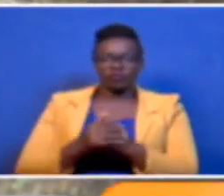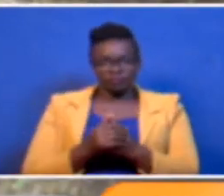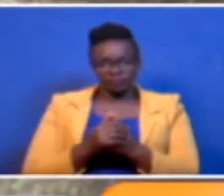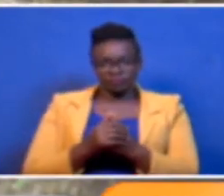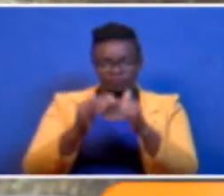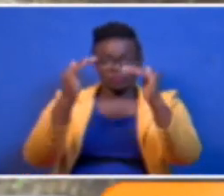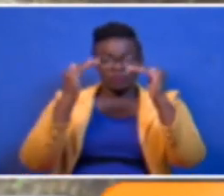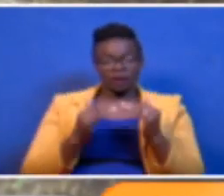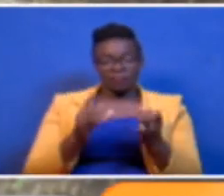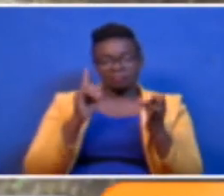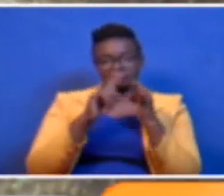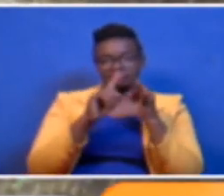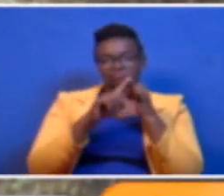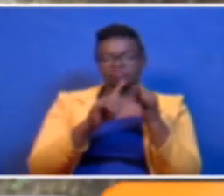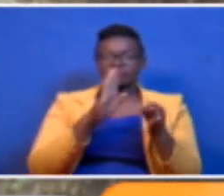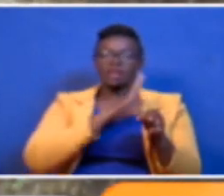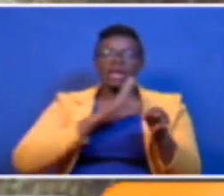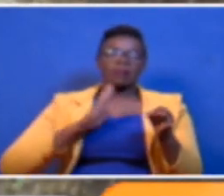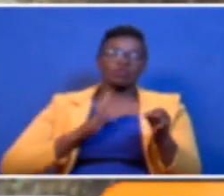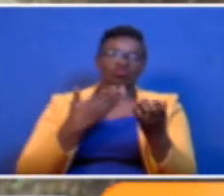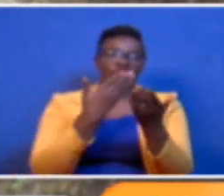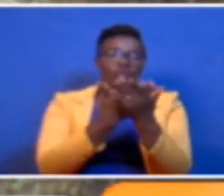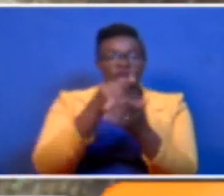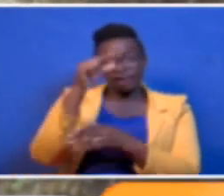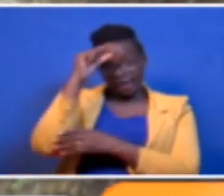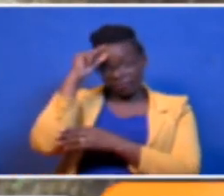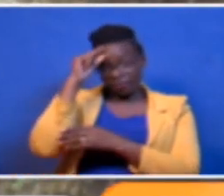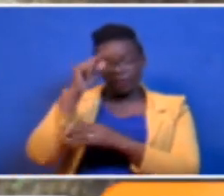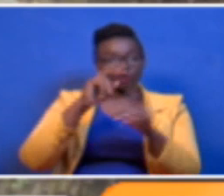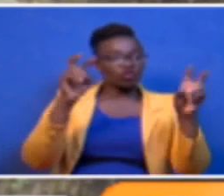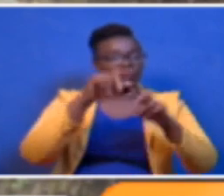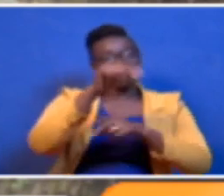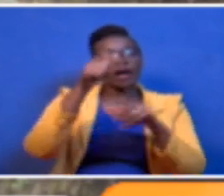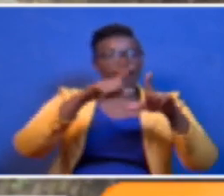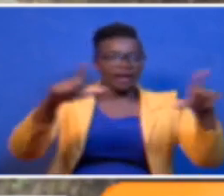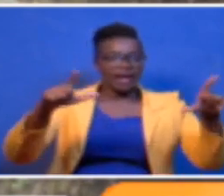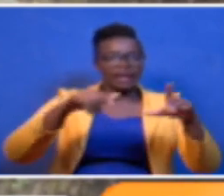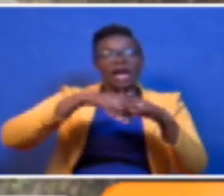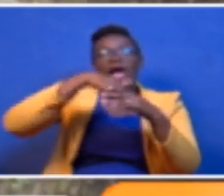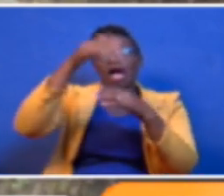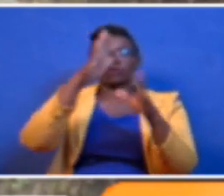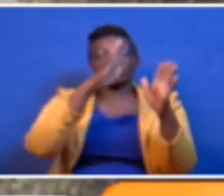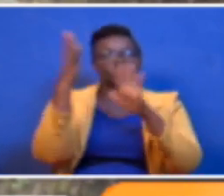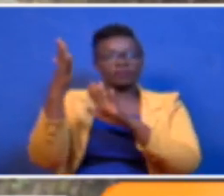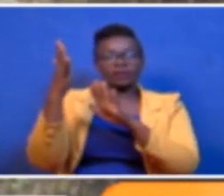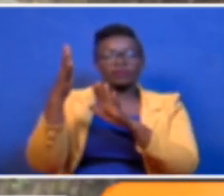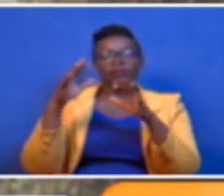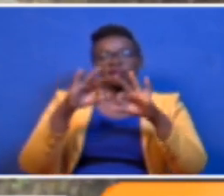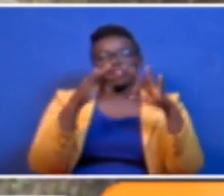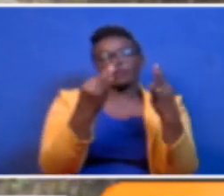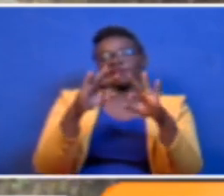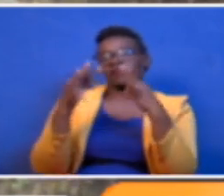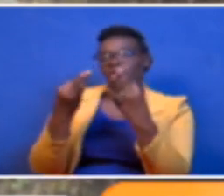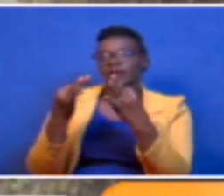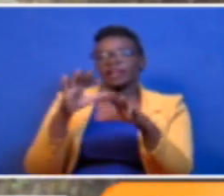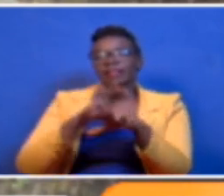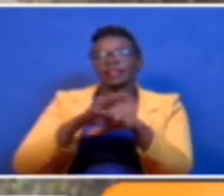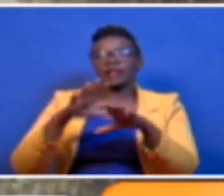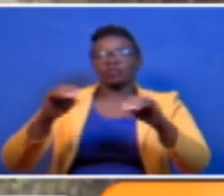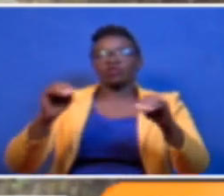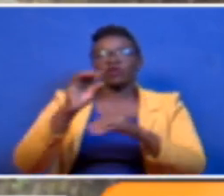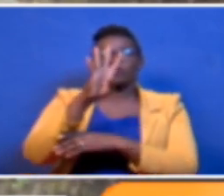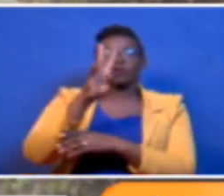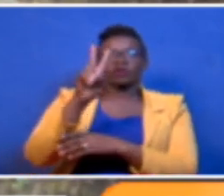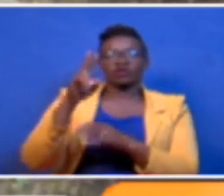option recommended by the board would see the government acquiring alternative land outside the Mao. For families that occupy 42,000 acres, the task